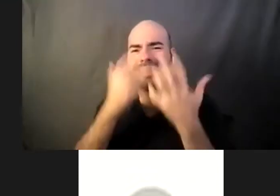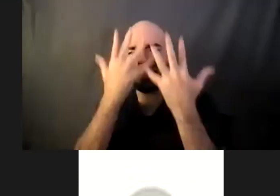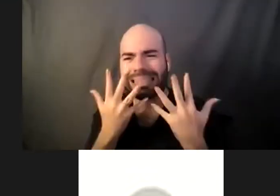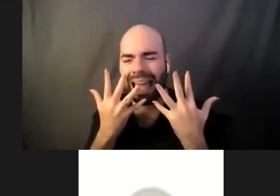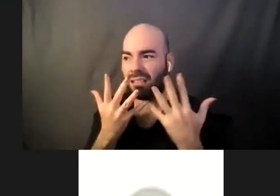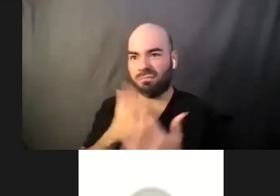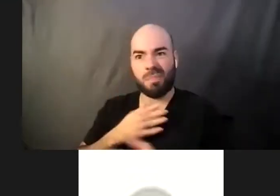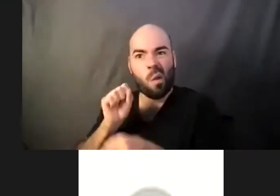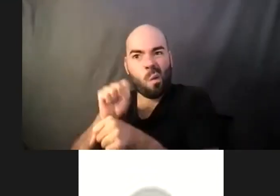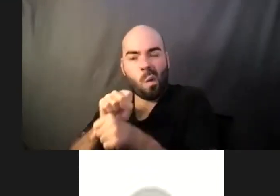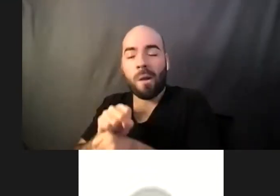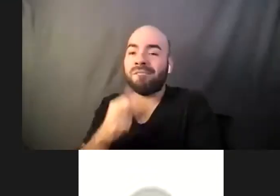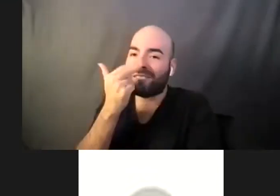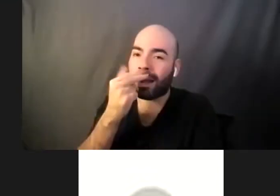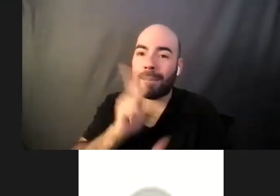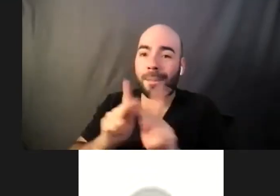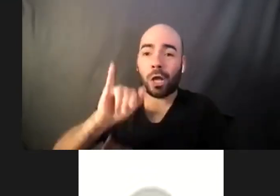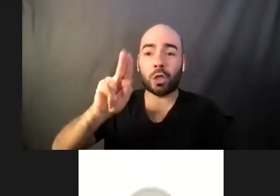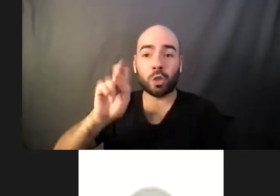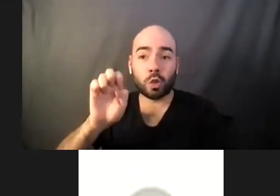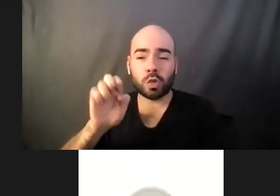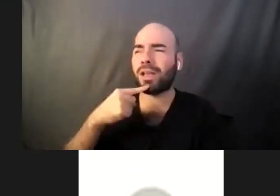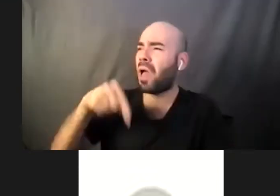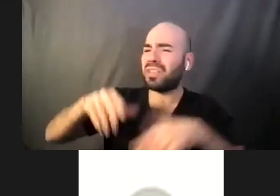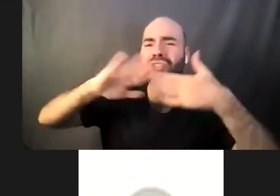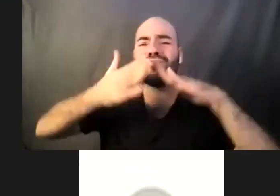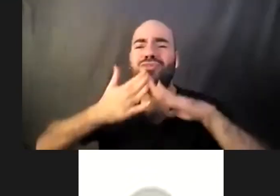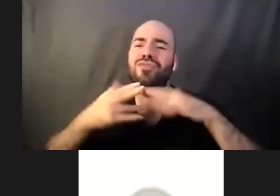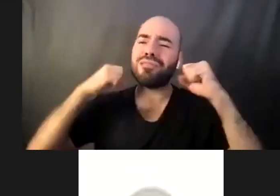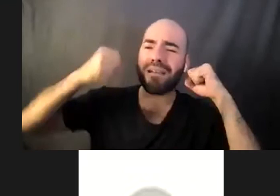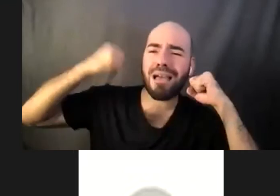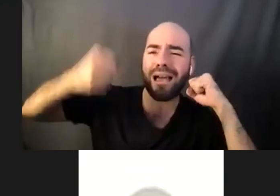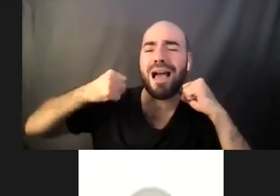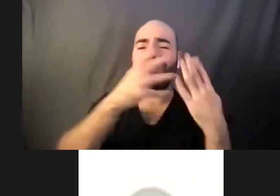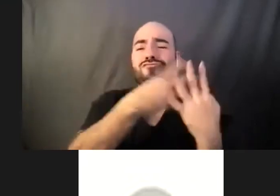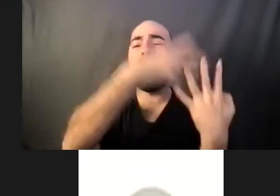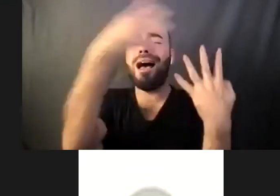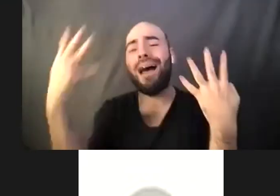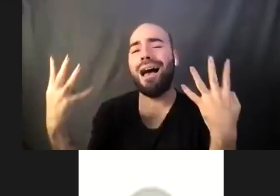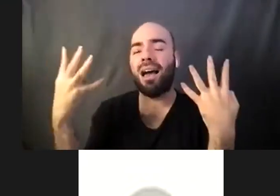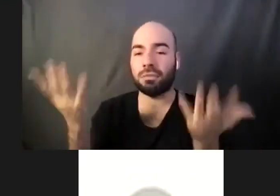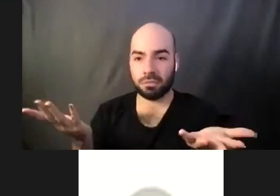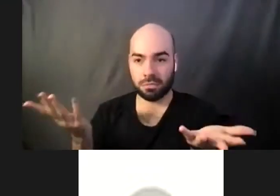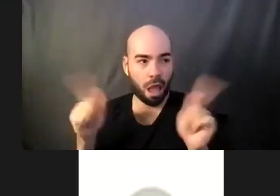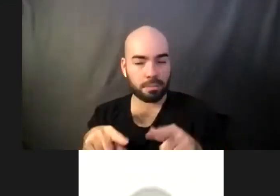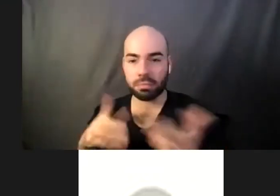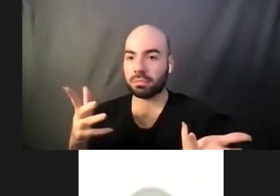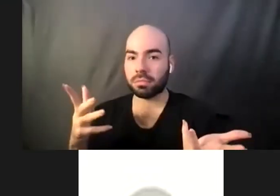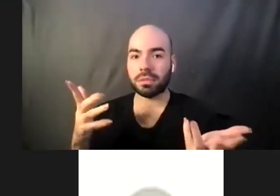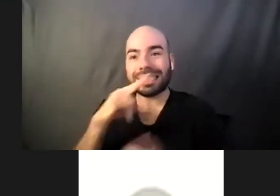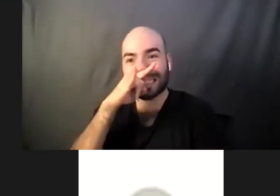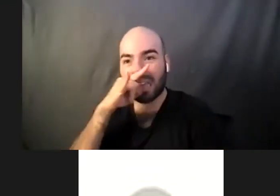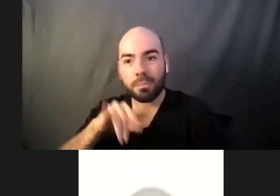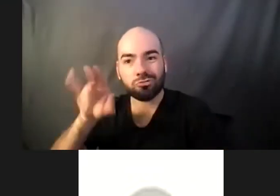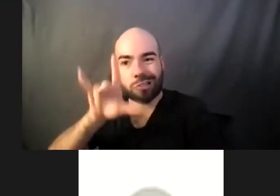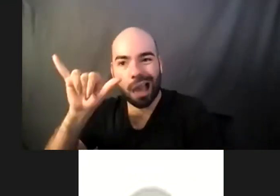in the month of June are like, yeah, this is our community, we love it, rah rah rainbow, and then what happens to our kids in July, right?